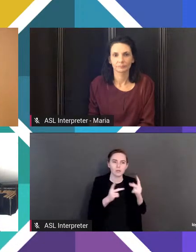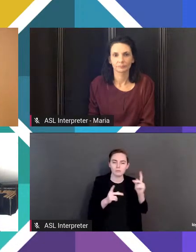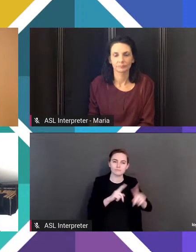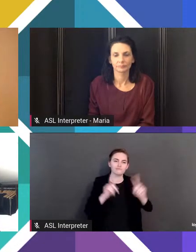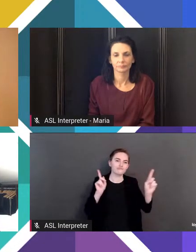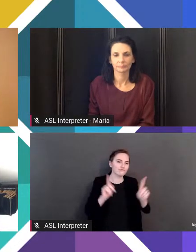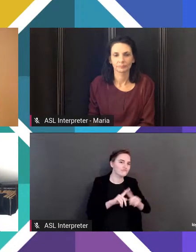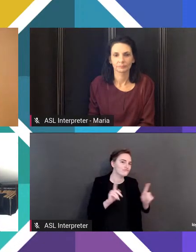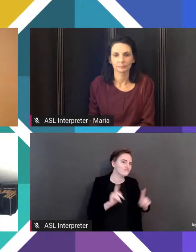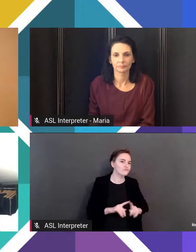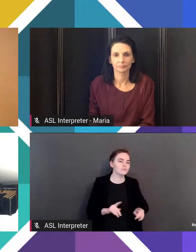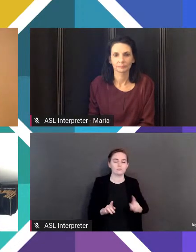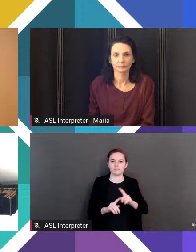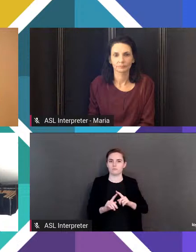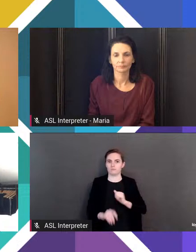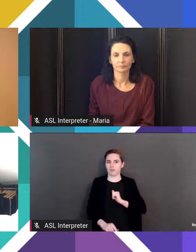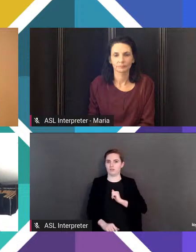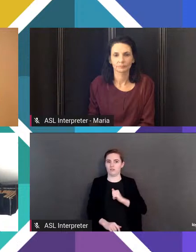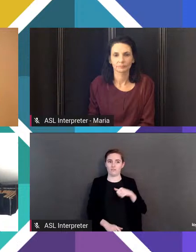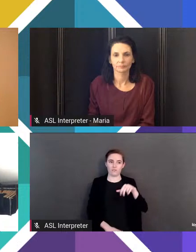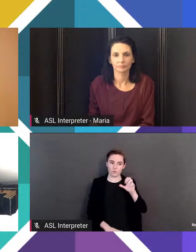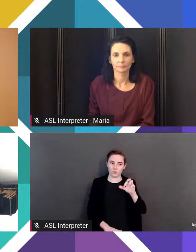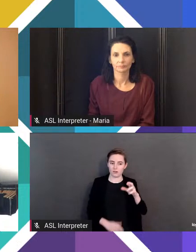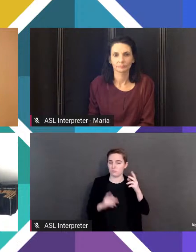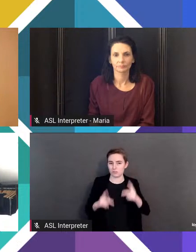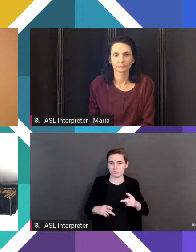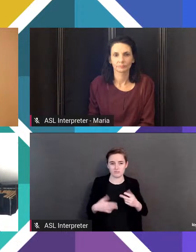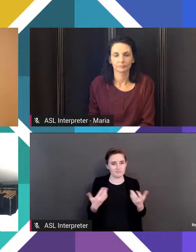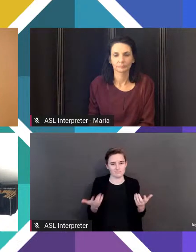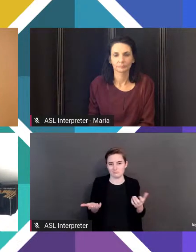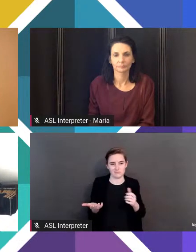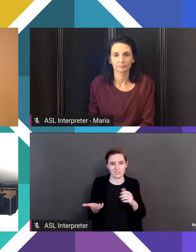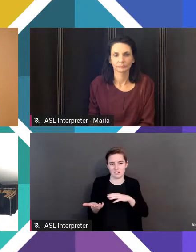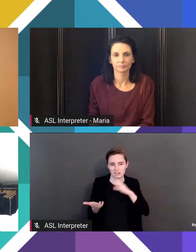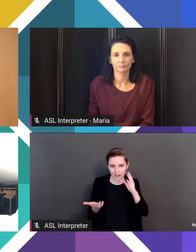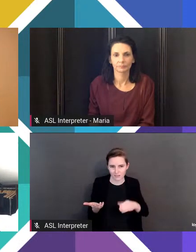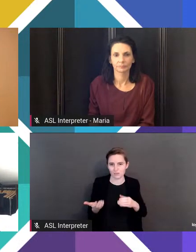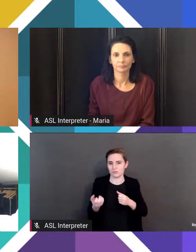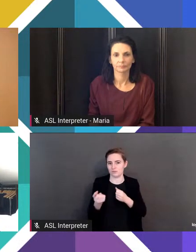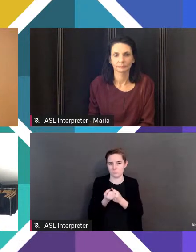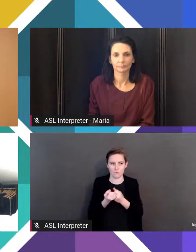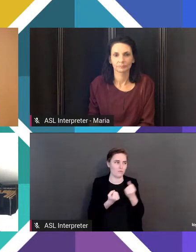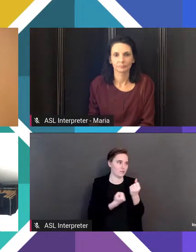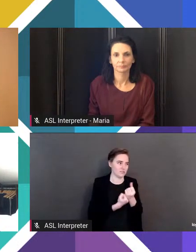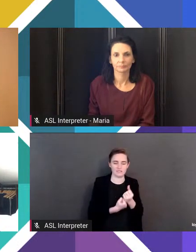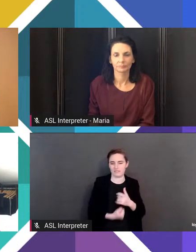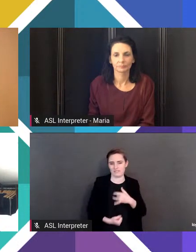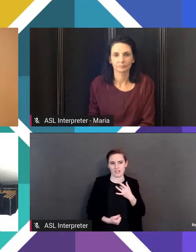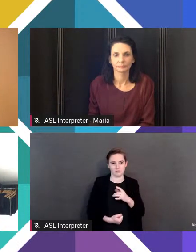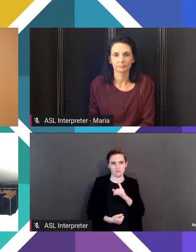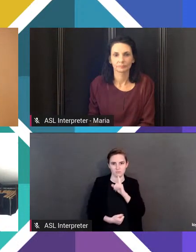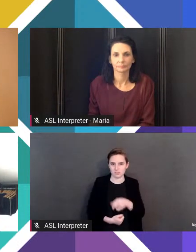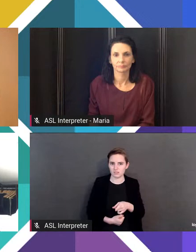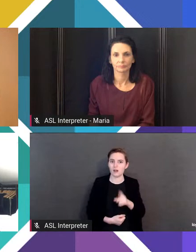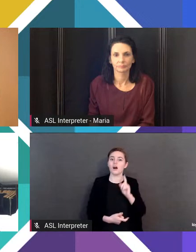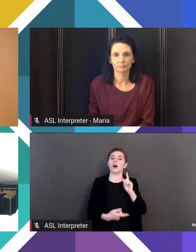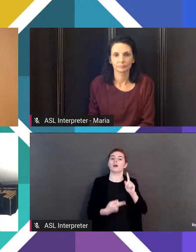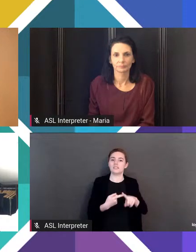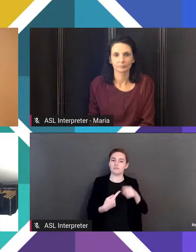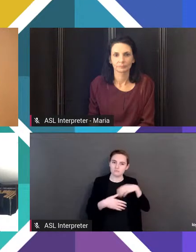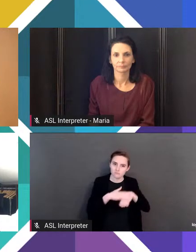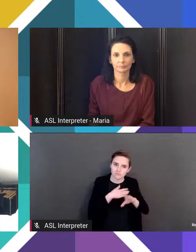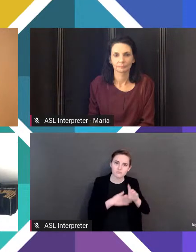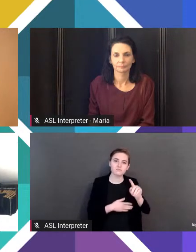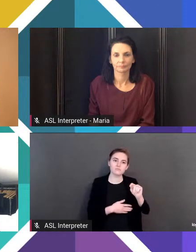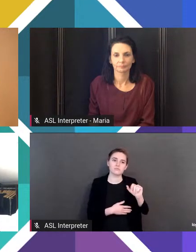I've never felt supported until I got into a tattoo shop and worked with a non-binary person who taught me how to